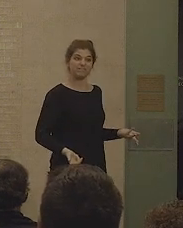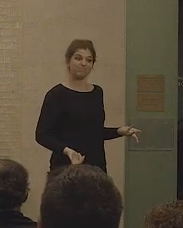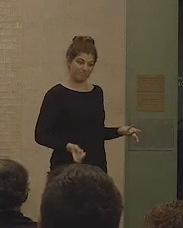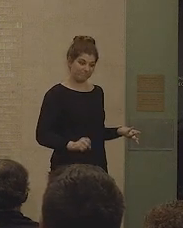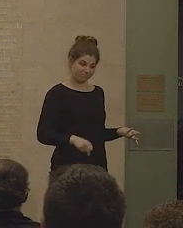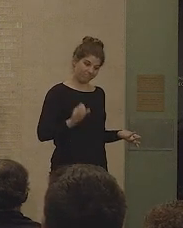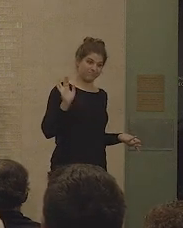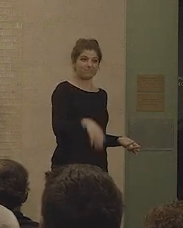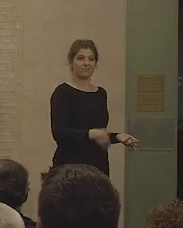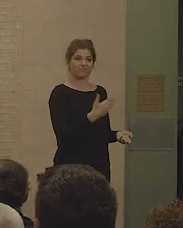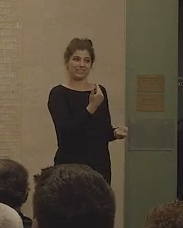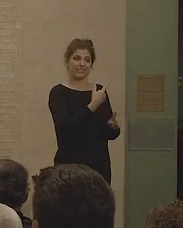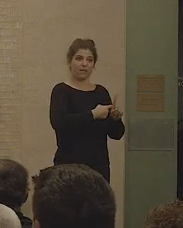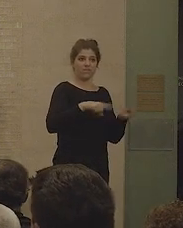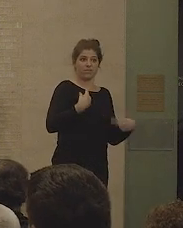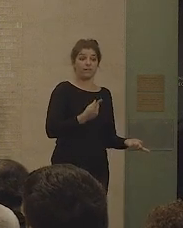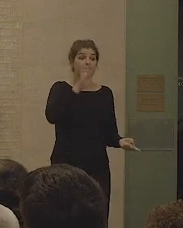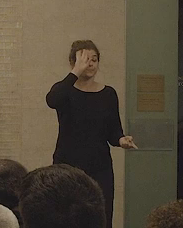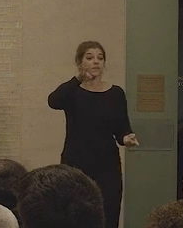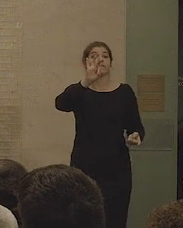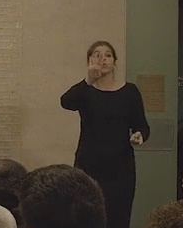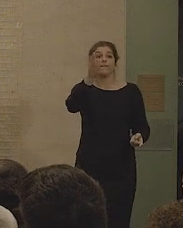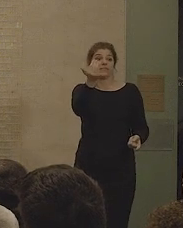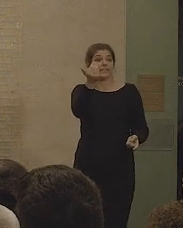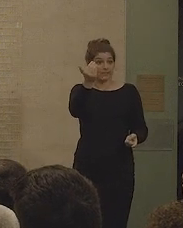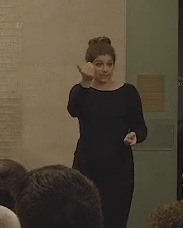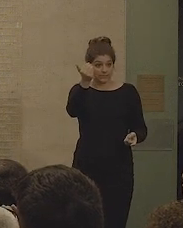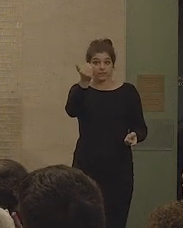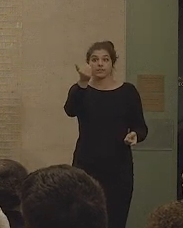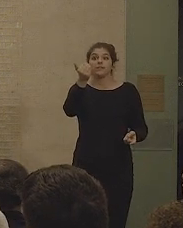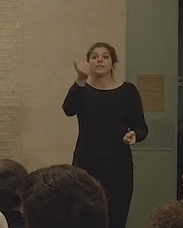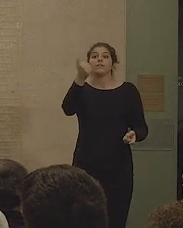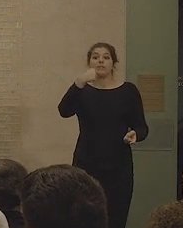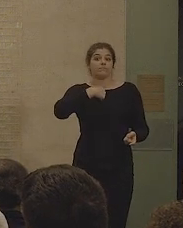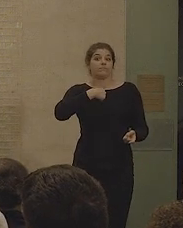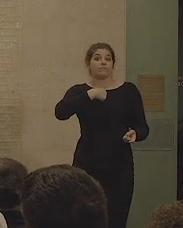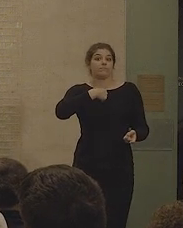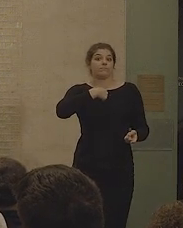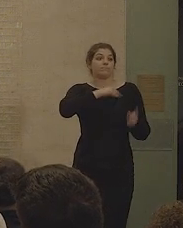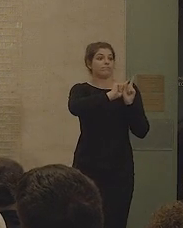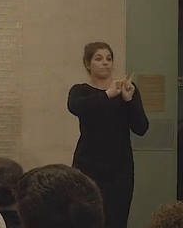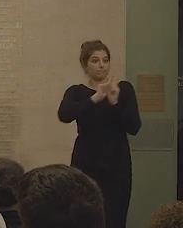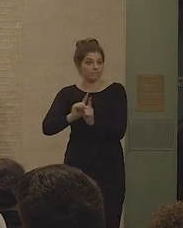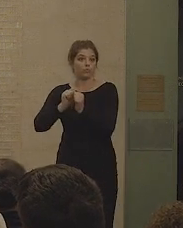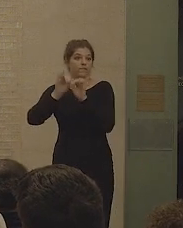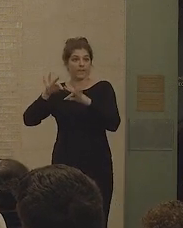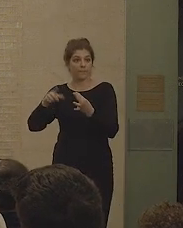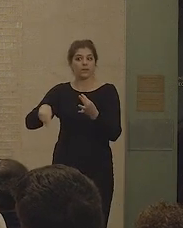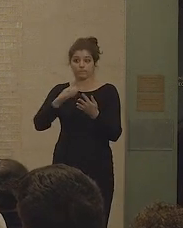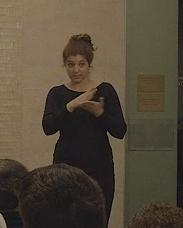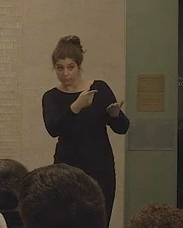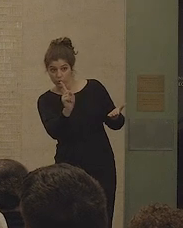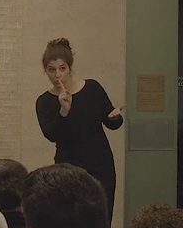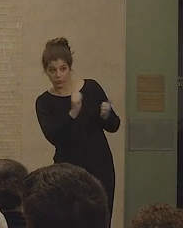You know, on February 15th, I went with my family, and some of the people in this